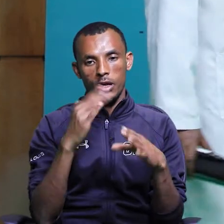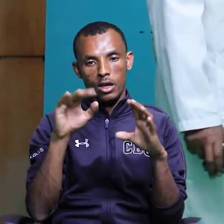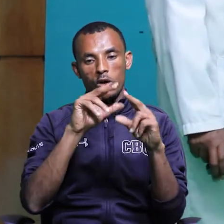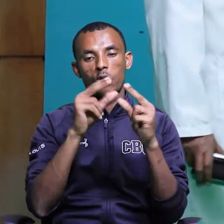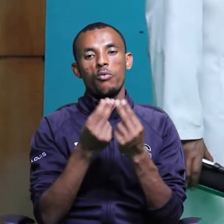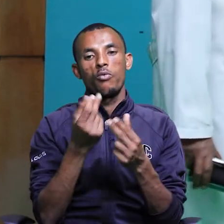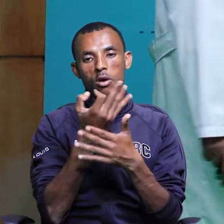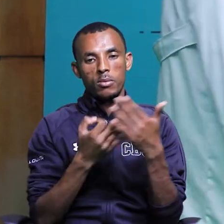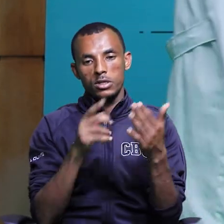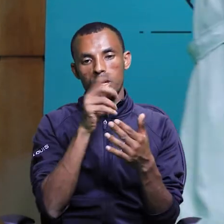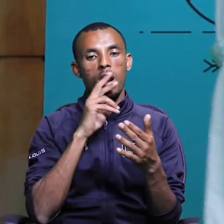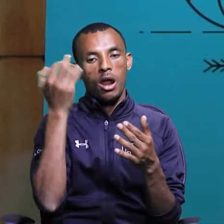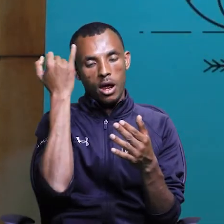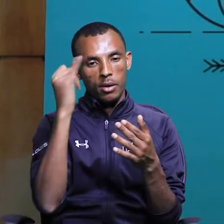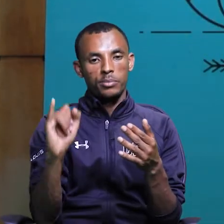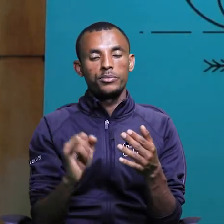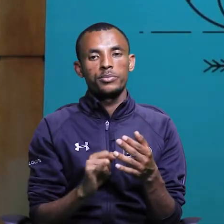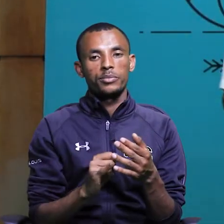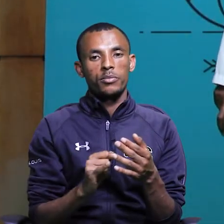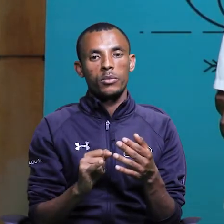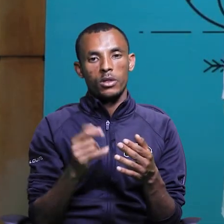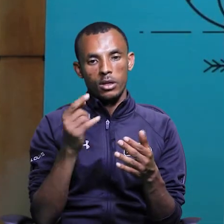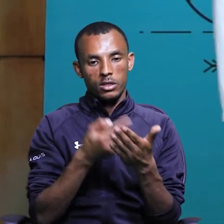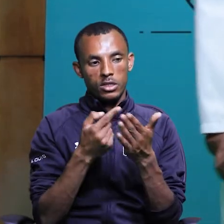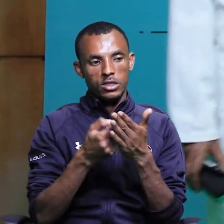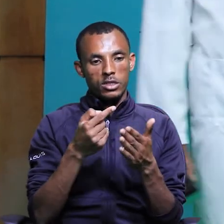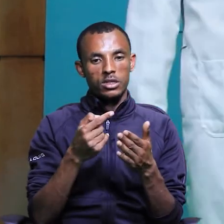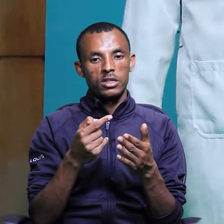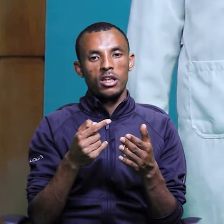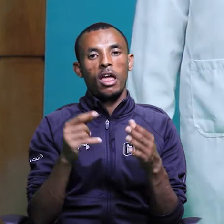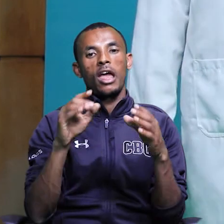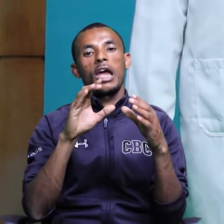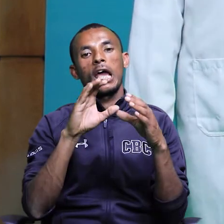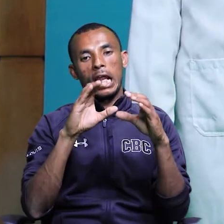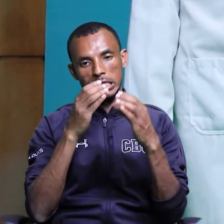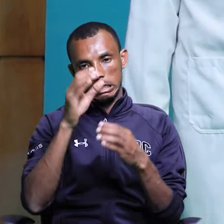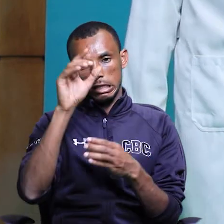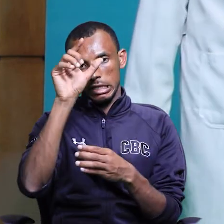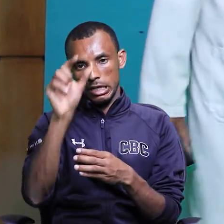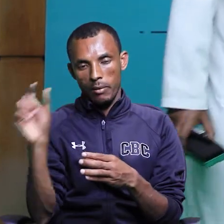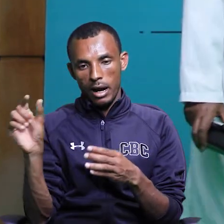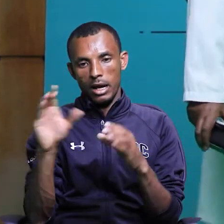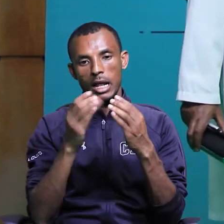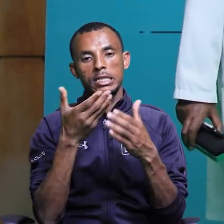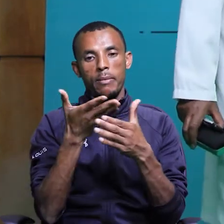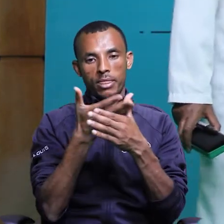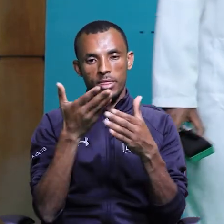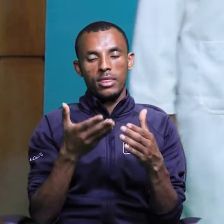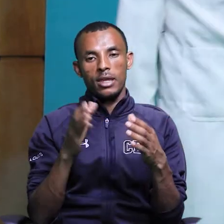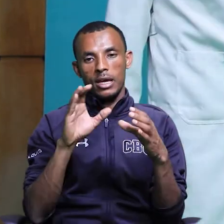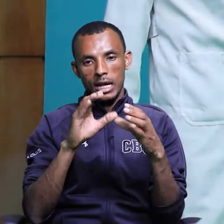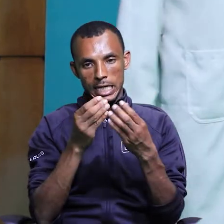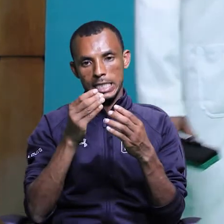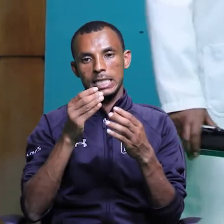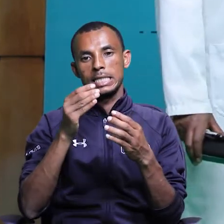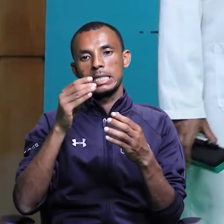form, we have terms what you are using again. What you call is that class interval, class limit, class